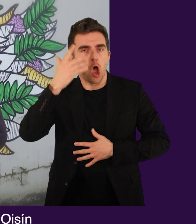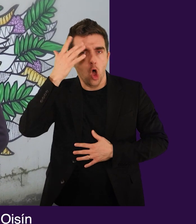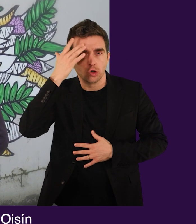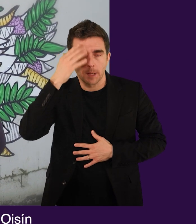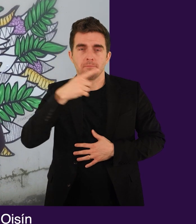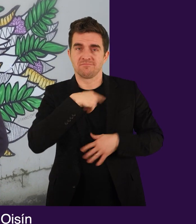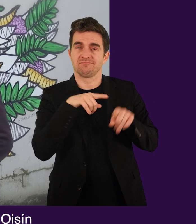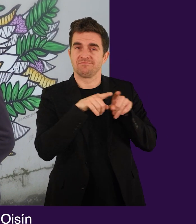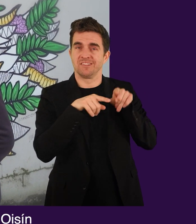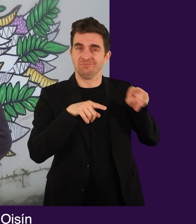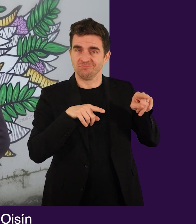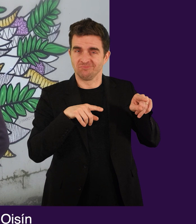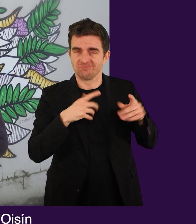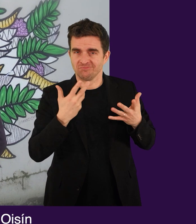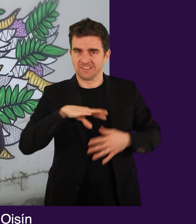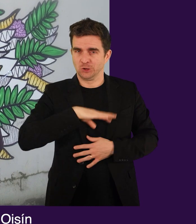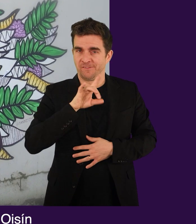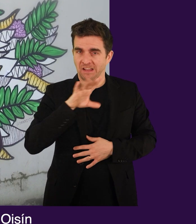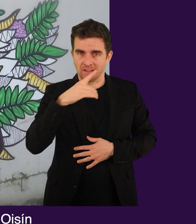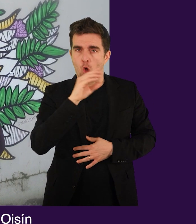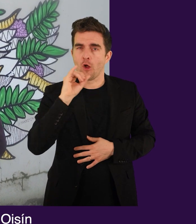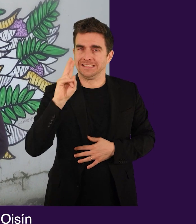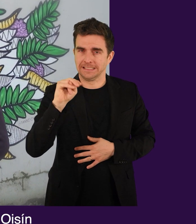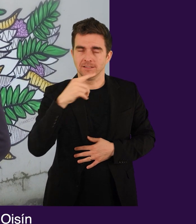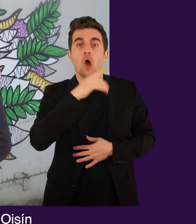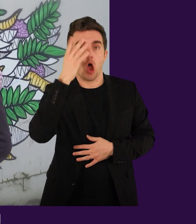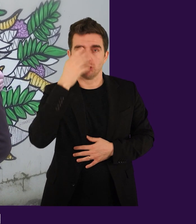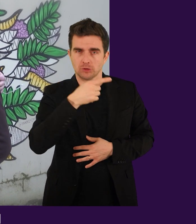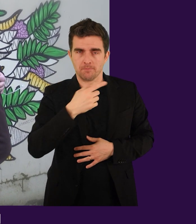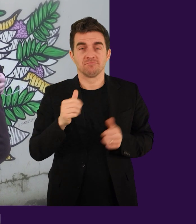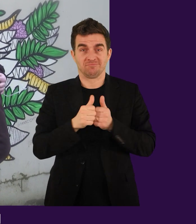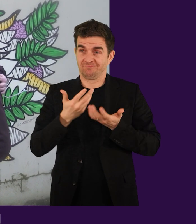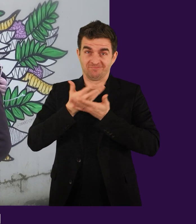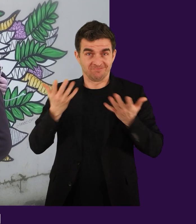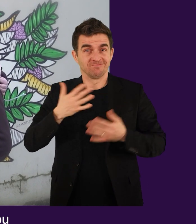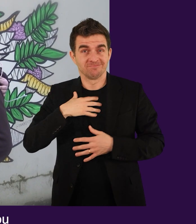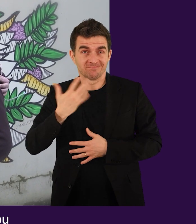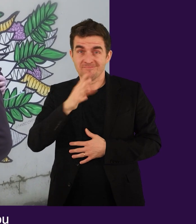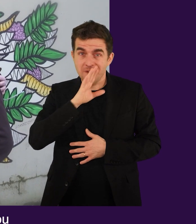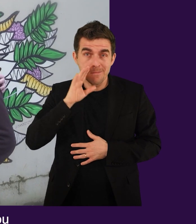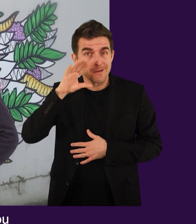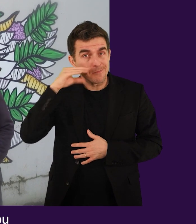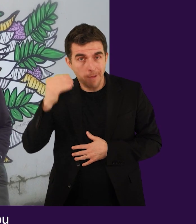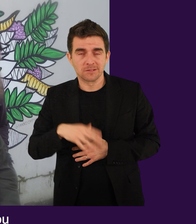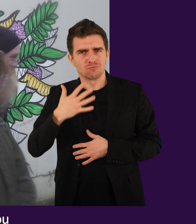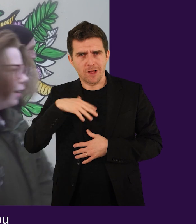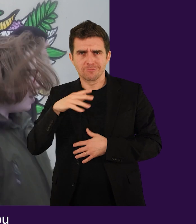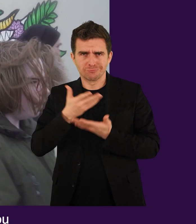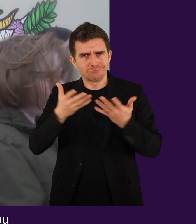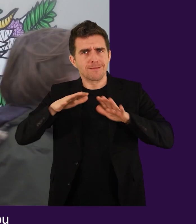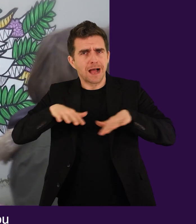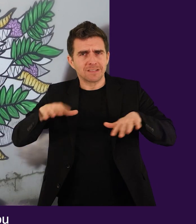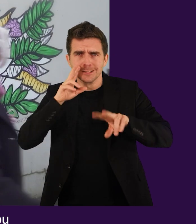autism and my 15-year-old brother, Oshin, also has autism. With our mom and dad, we are going to show you some